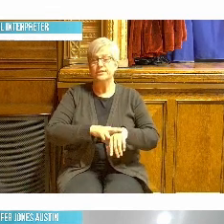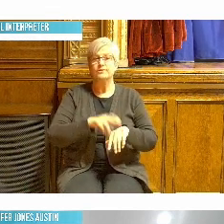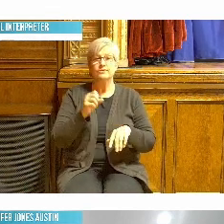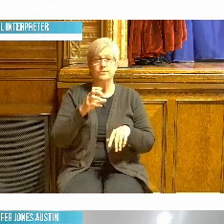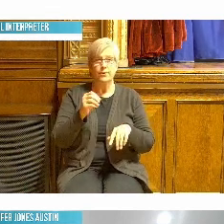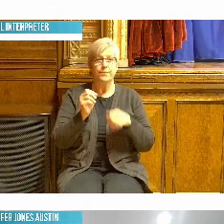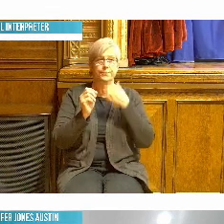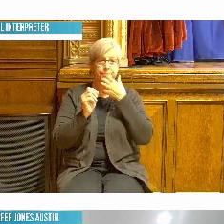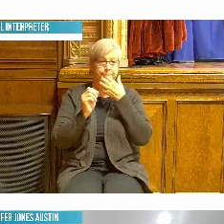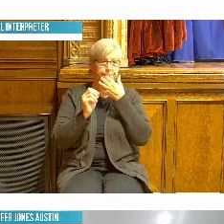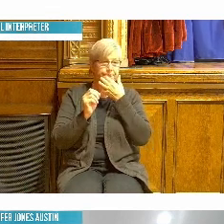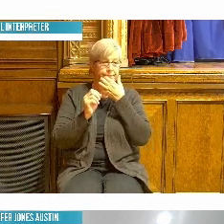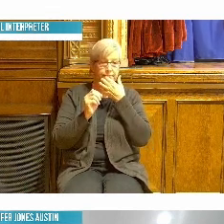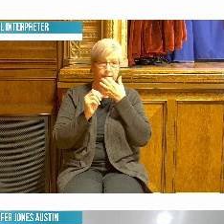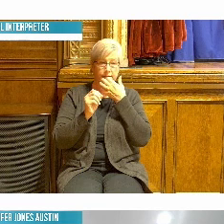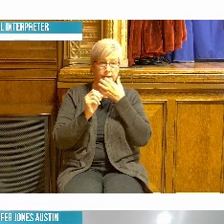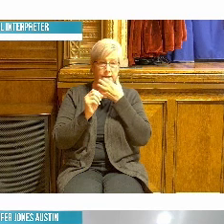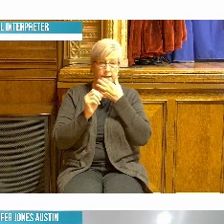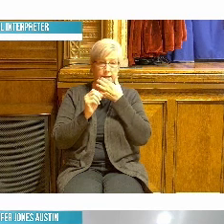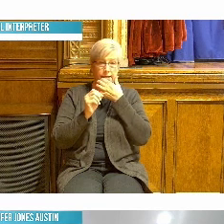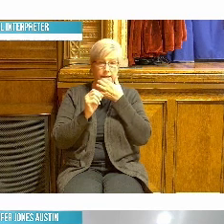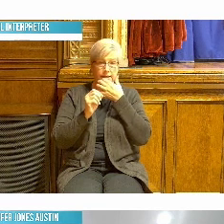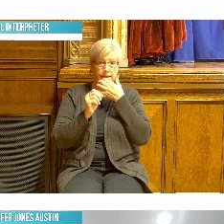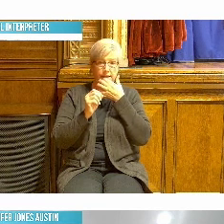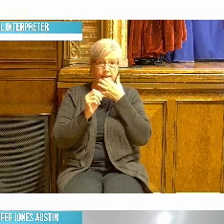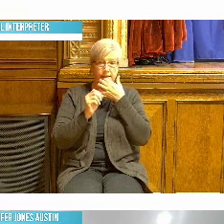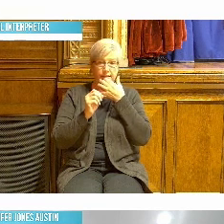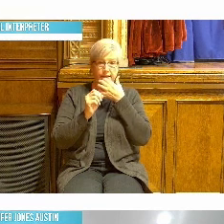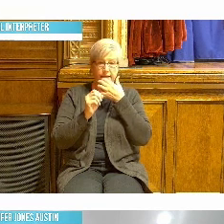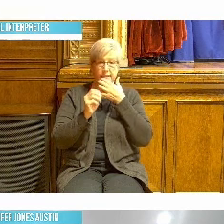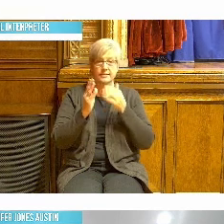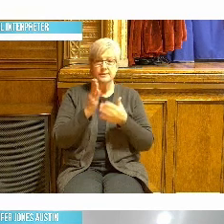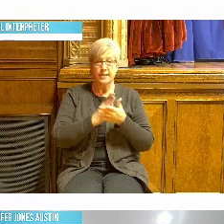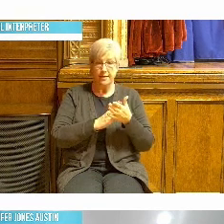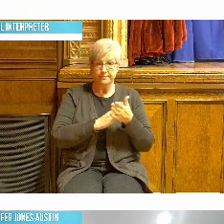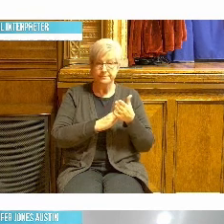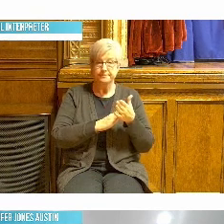so while some may grow frustrated at the